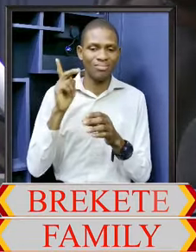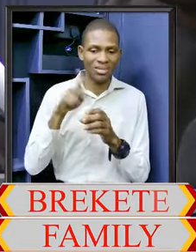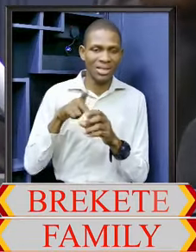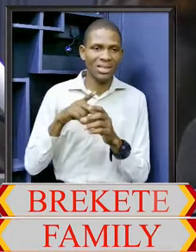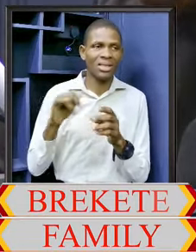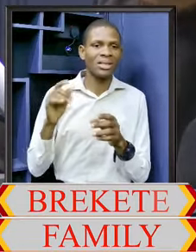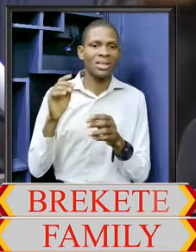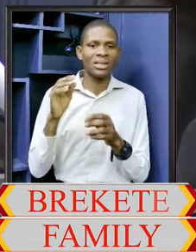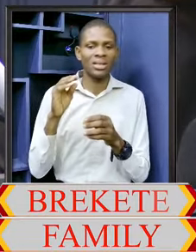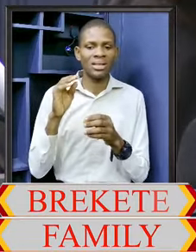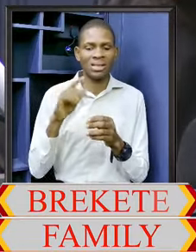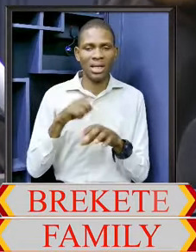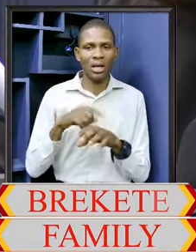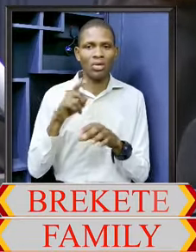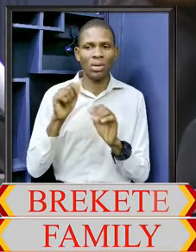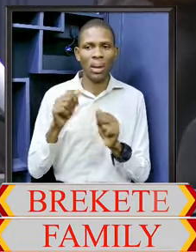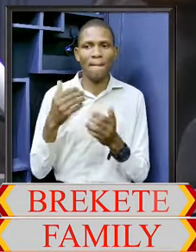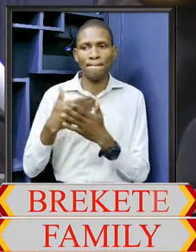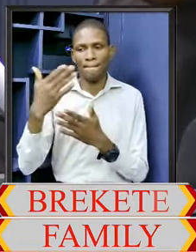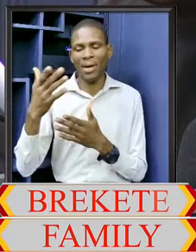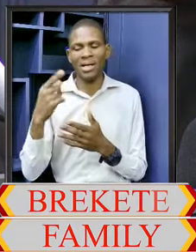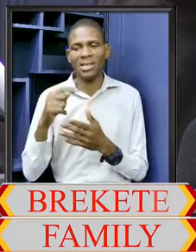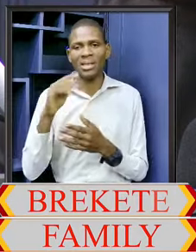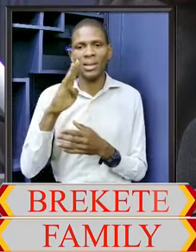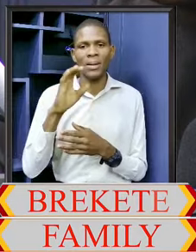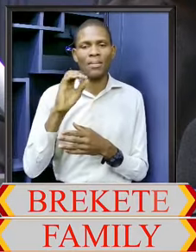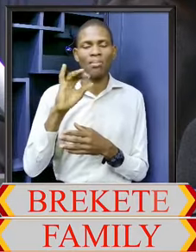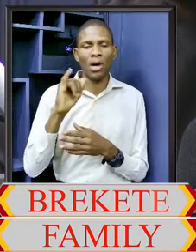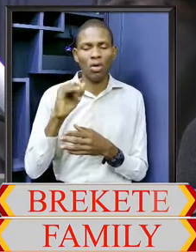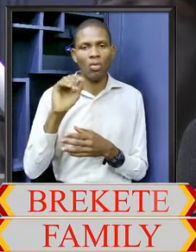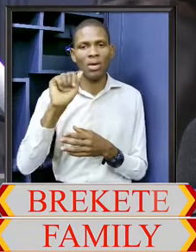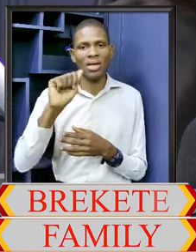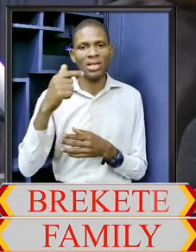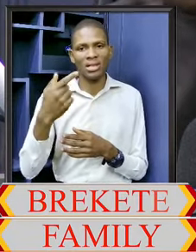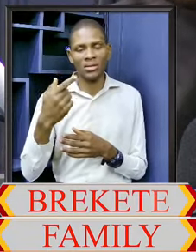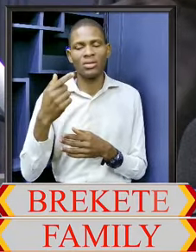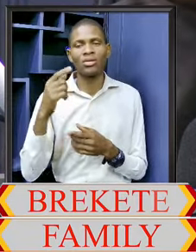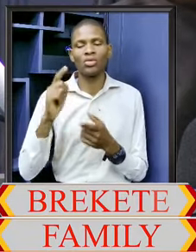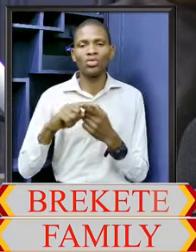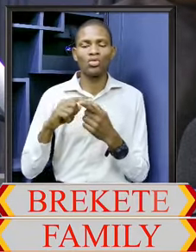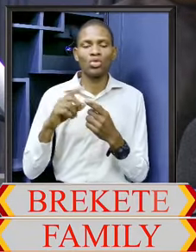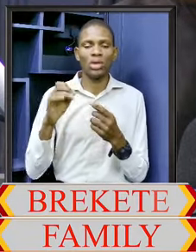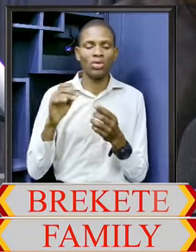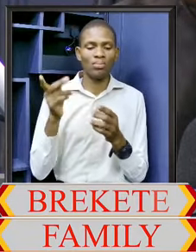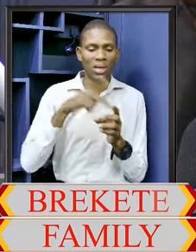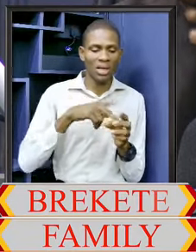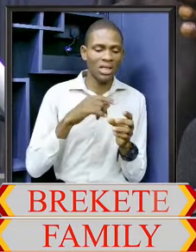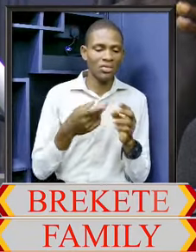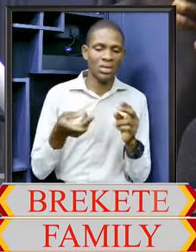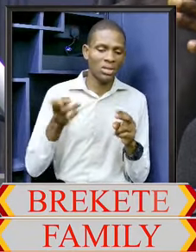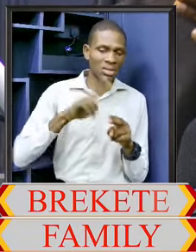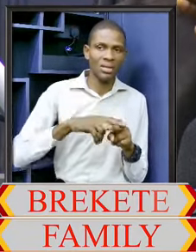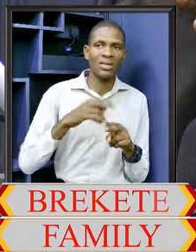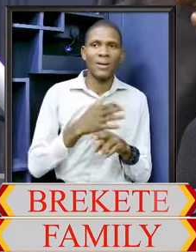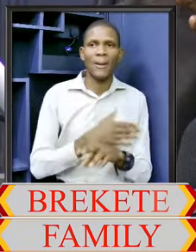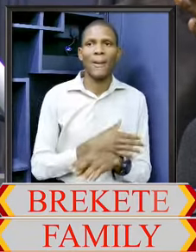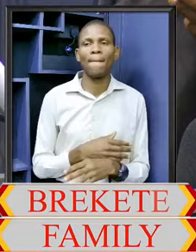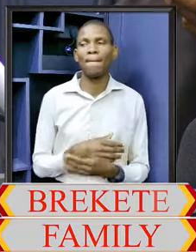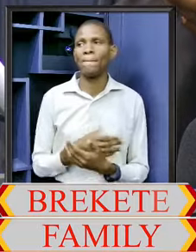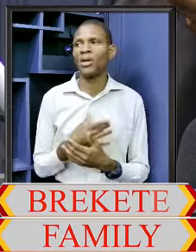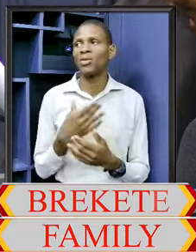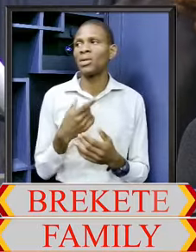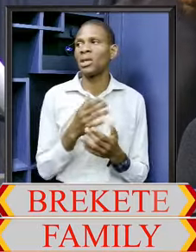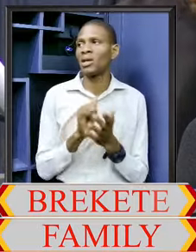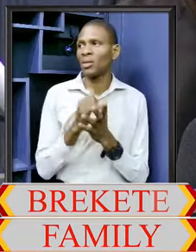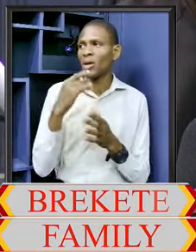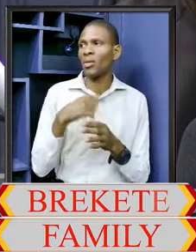season, go plant and they buy the bio AG, so that you go yield plenty. plenty for you. Na so, and now where would they, with the